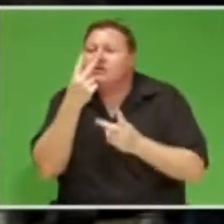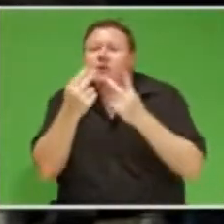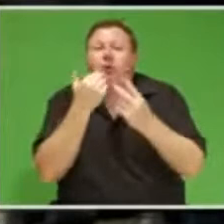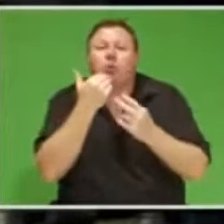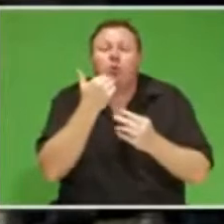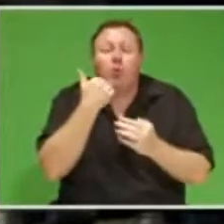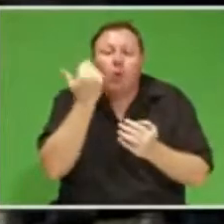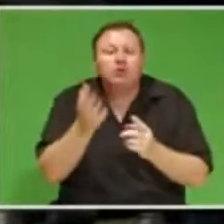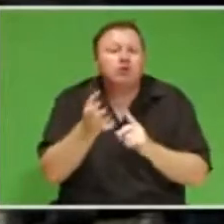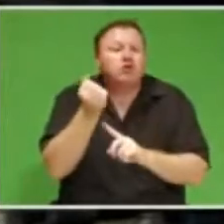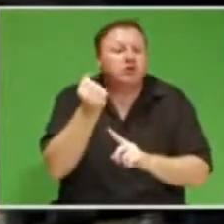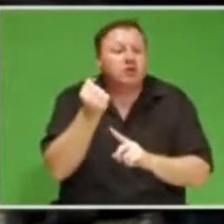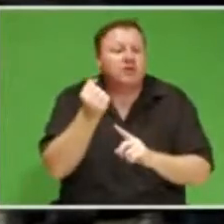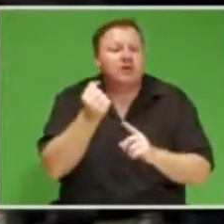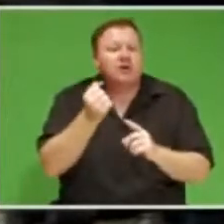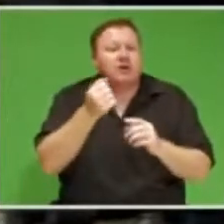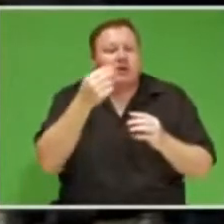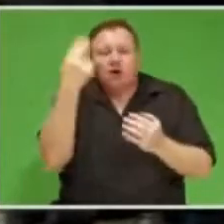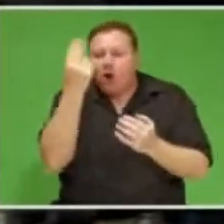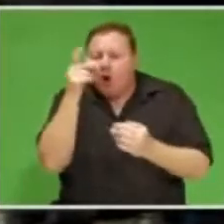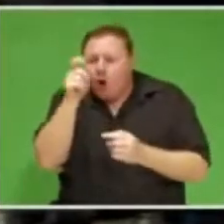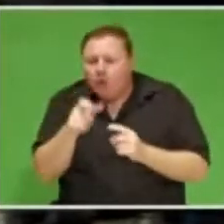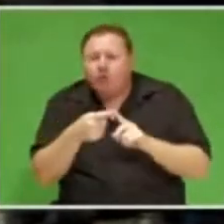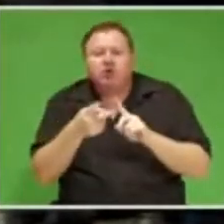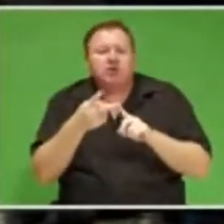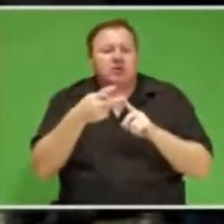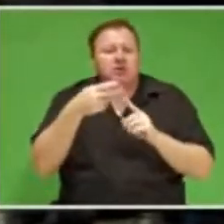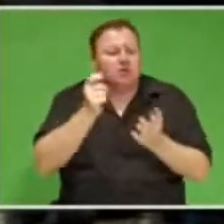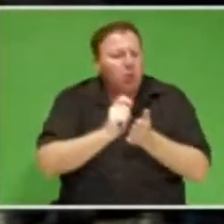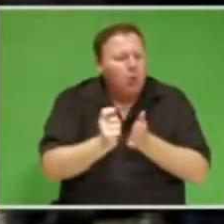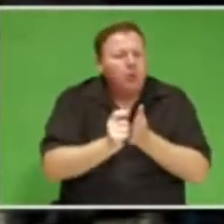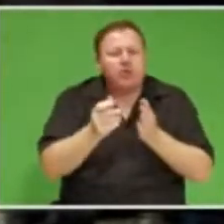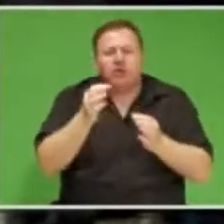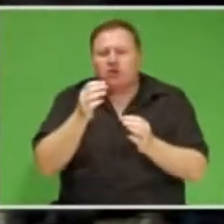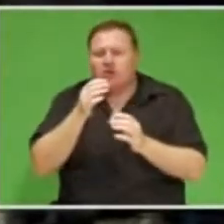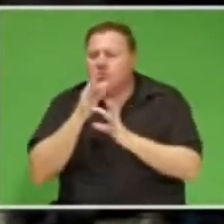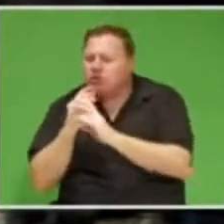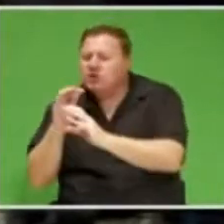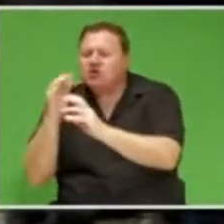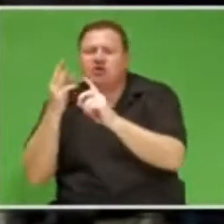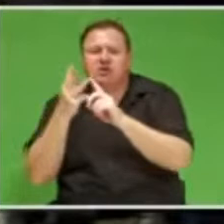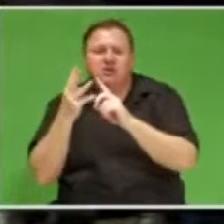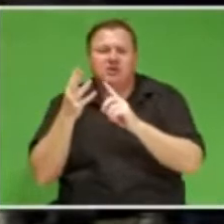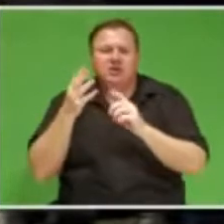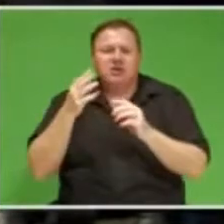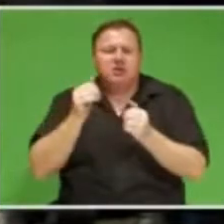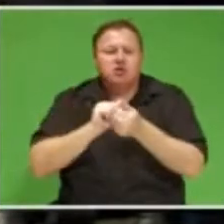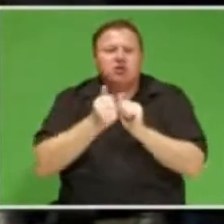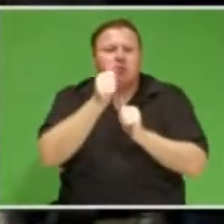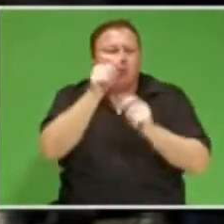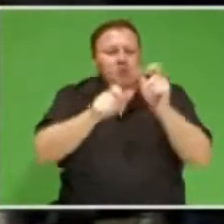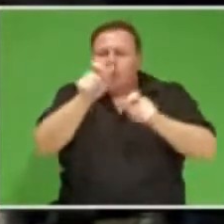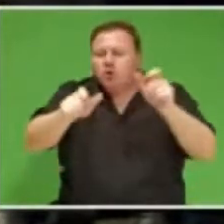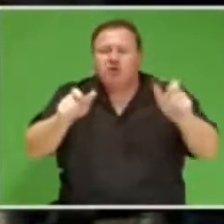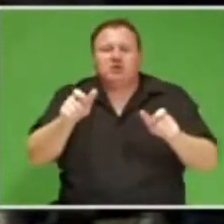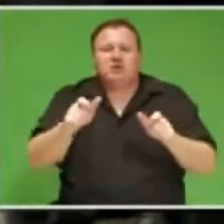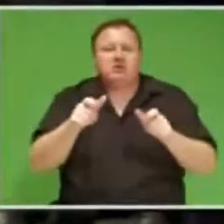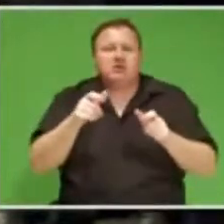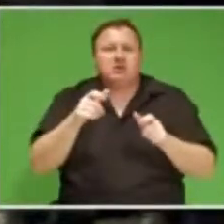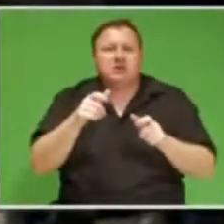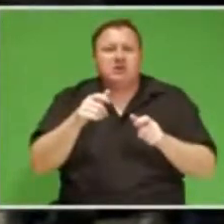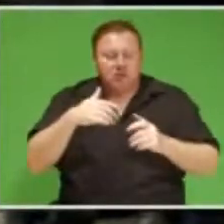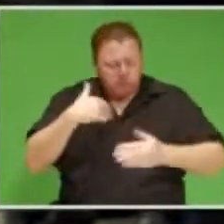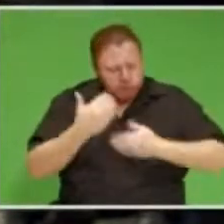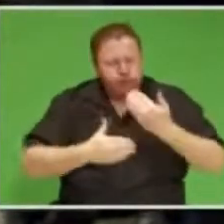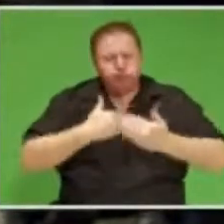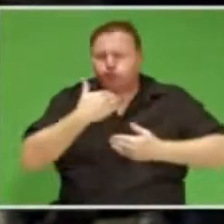musicians, actors, authors, sportsmen and women who are making waves here at home